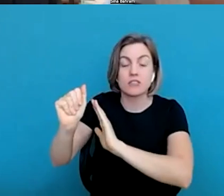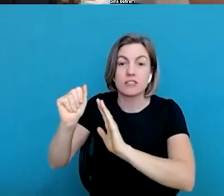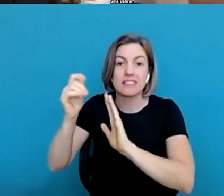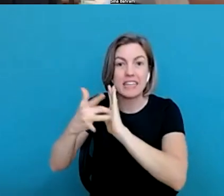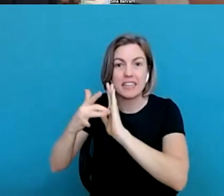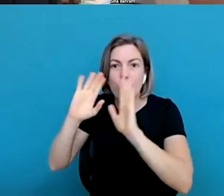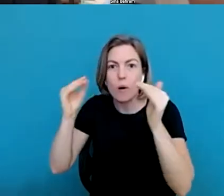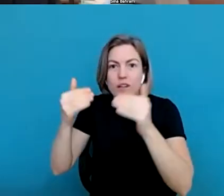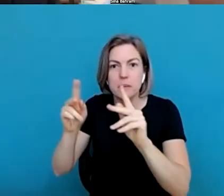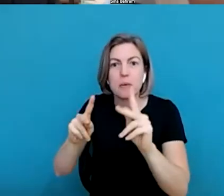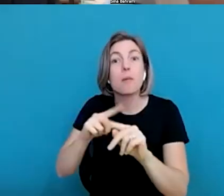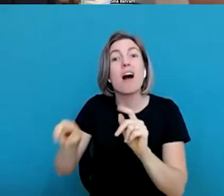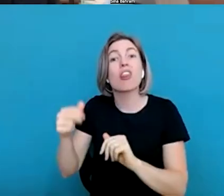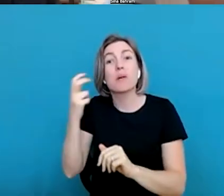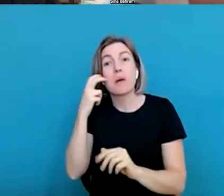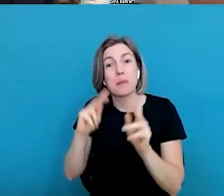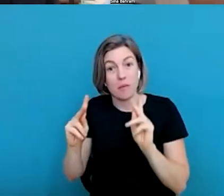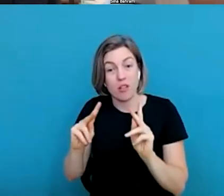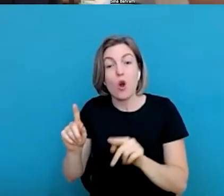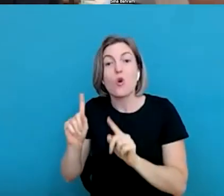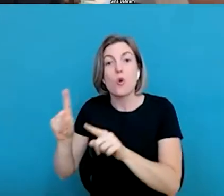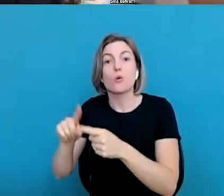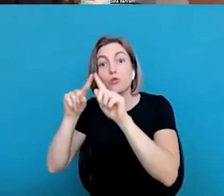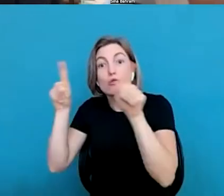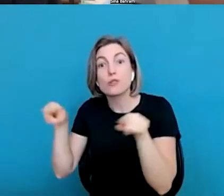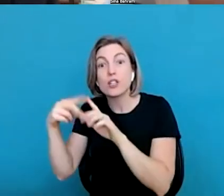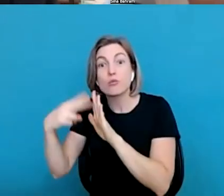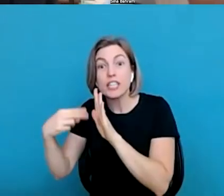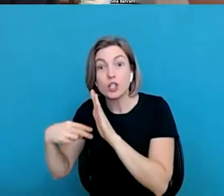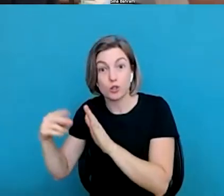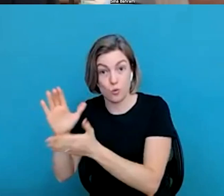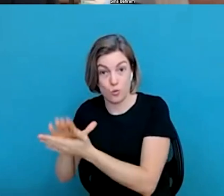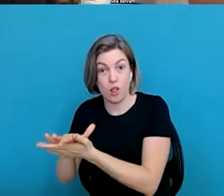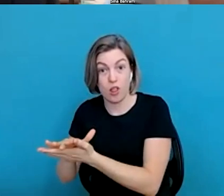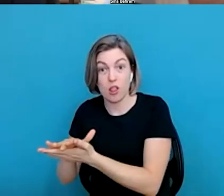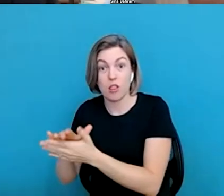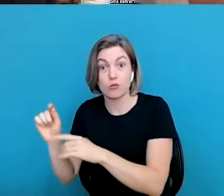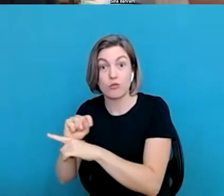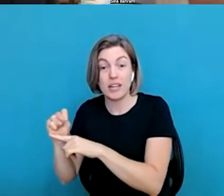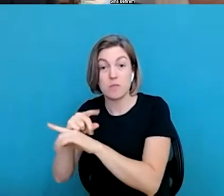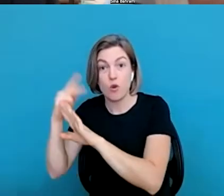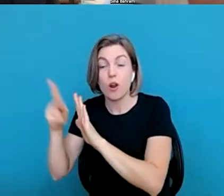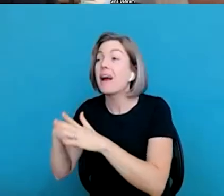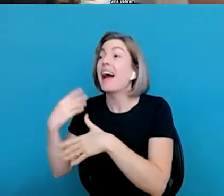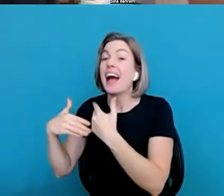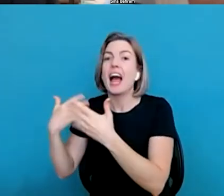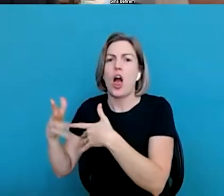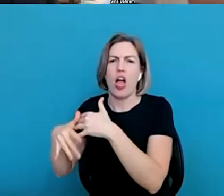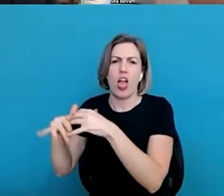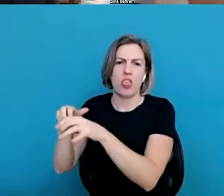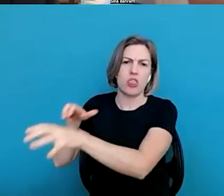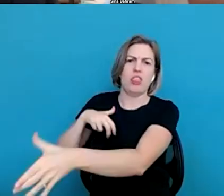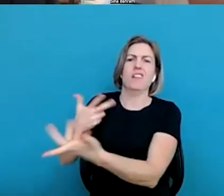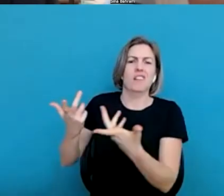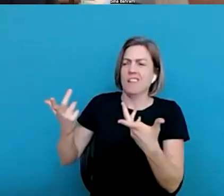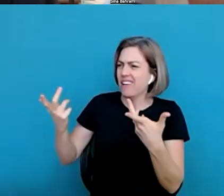lot of blind people who go to screen reader school, if you will, and training programs, and they drop out. They can't figure